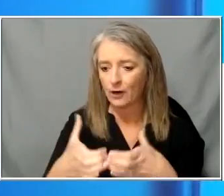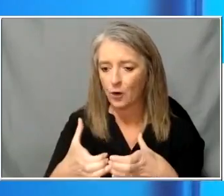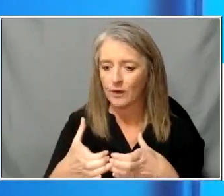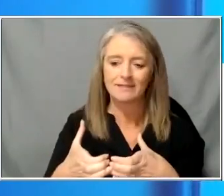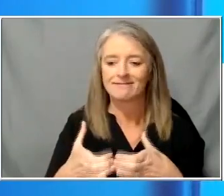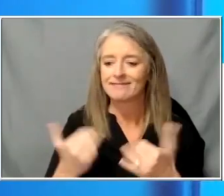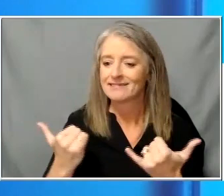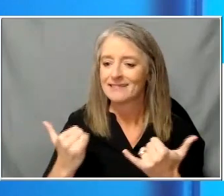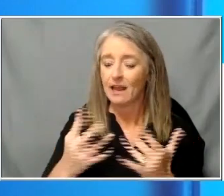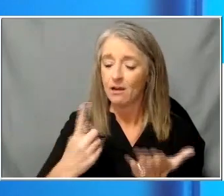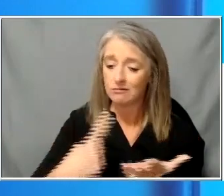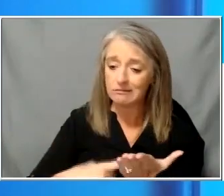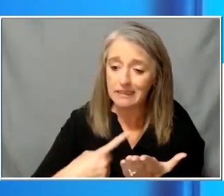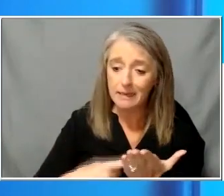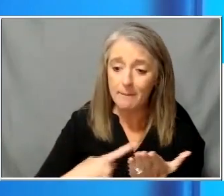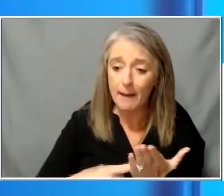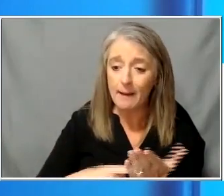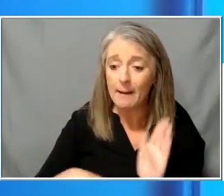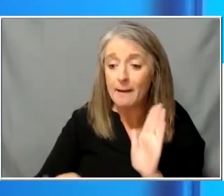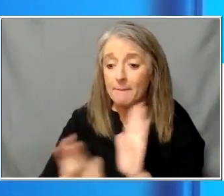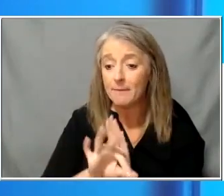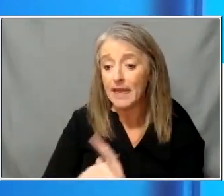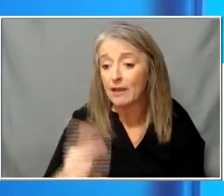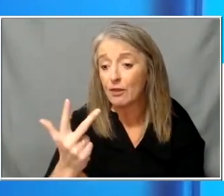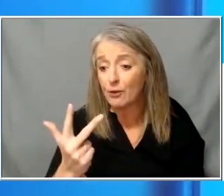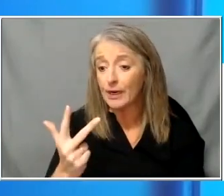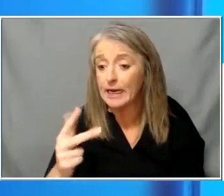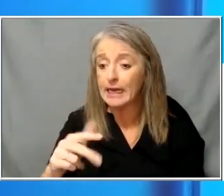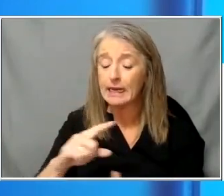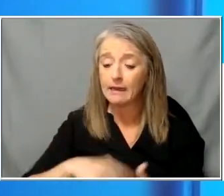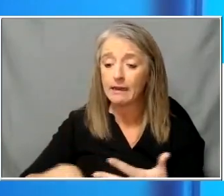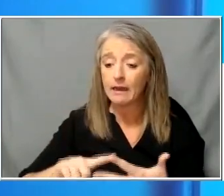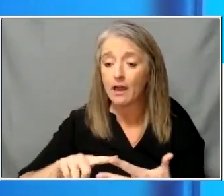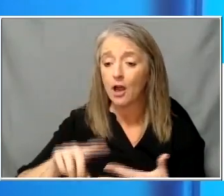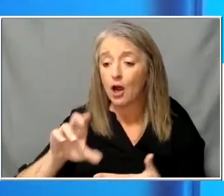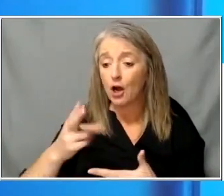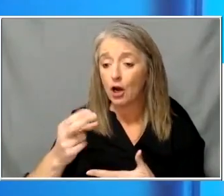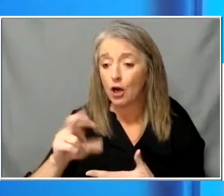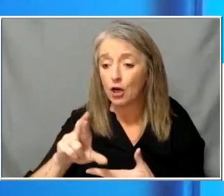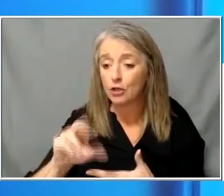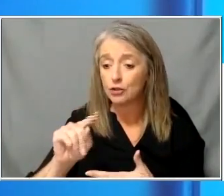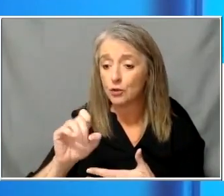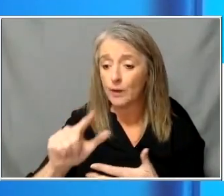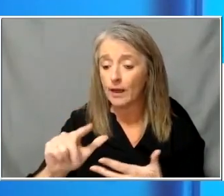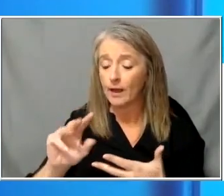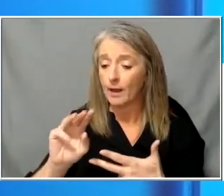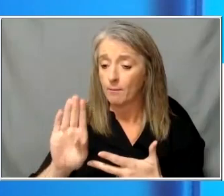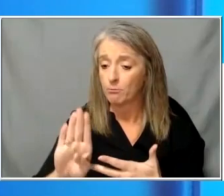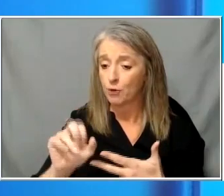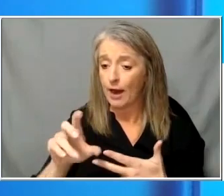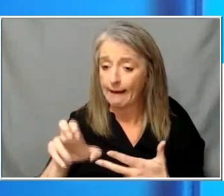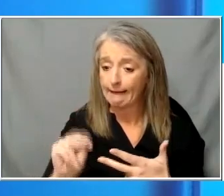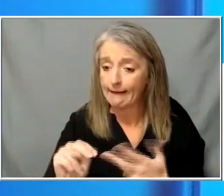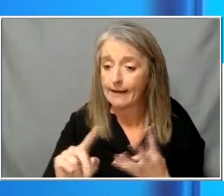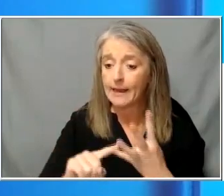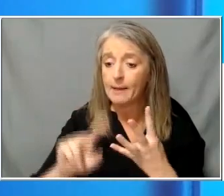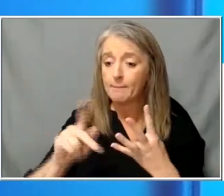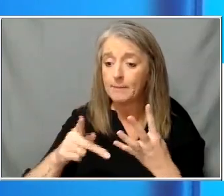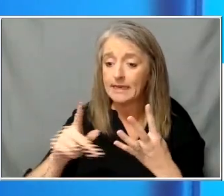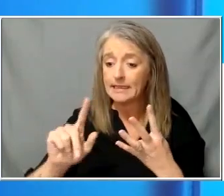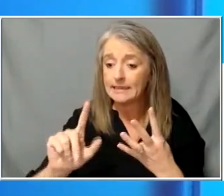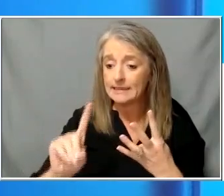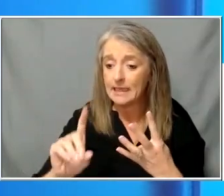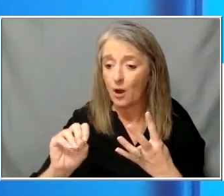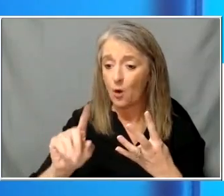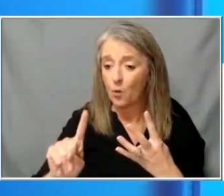about, is it PIK3CA mutated? Is it HER2 low? Is it BRCA mutated? Is it PD-L1 positive? So we're